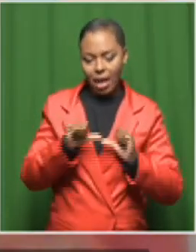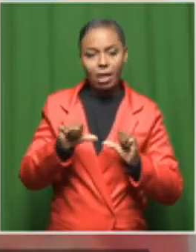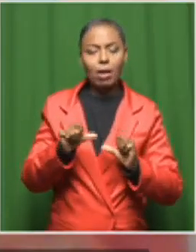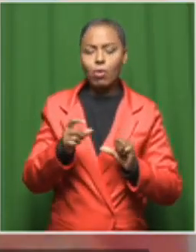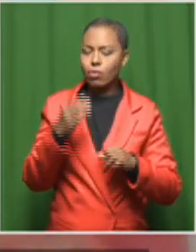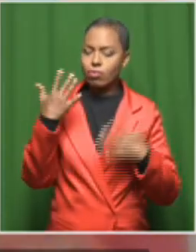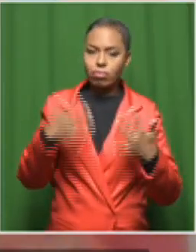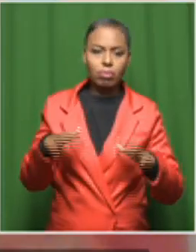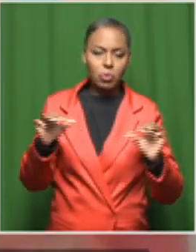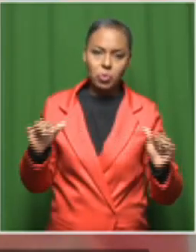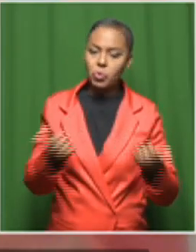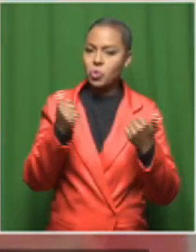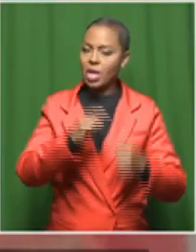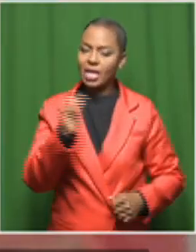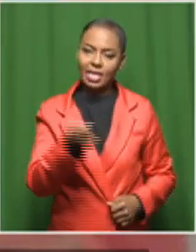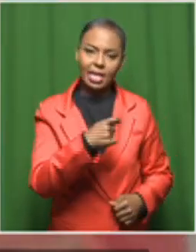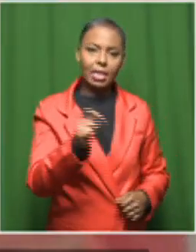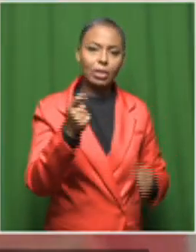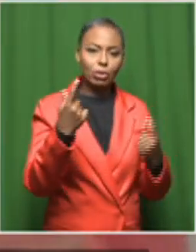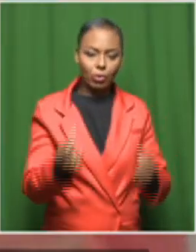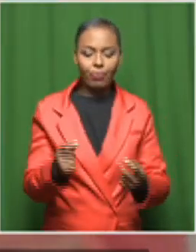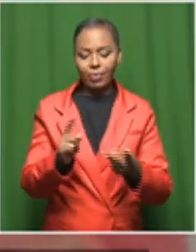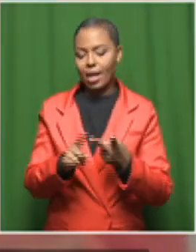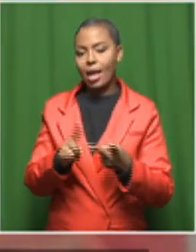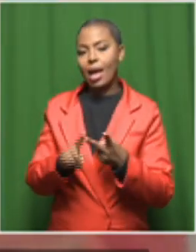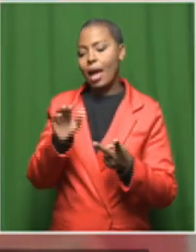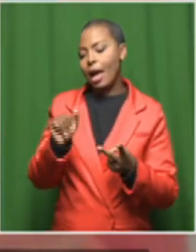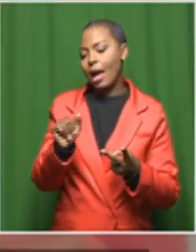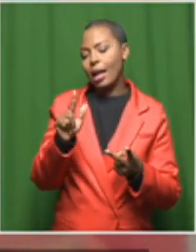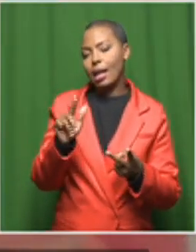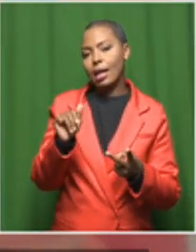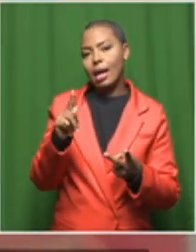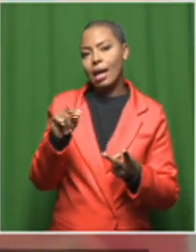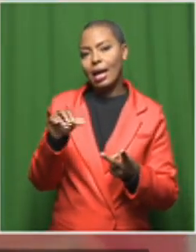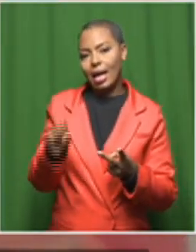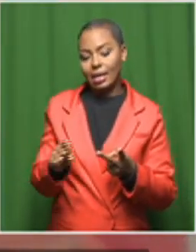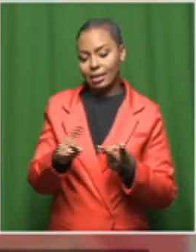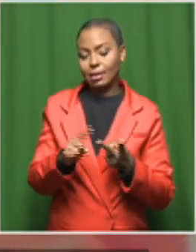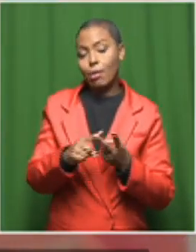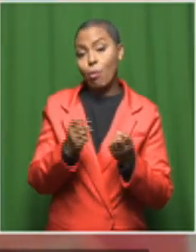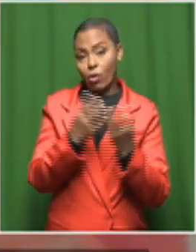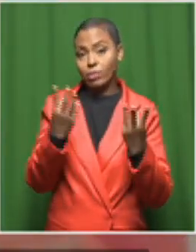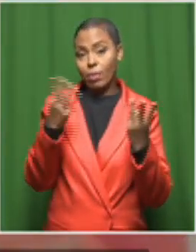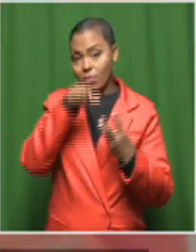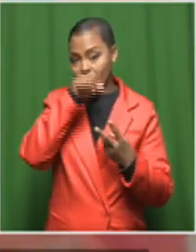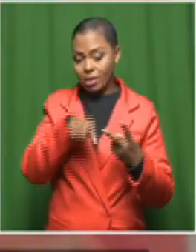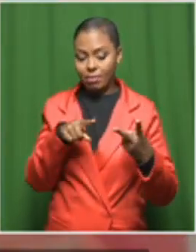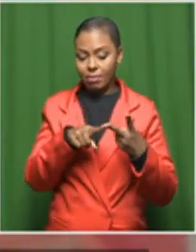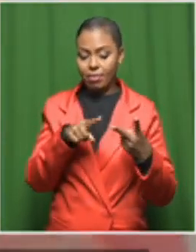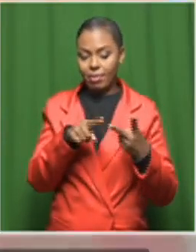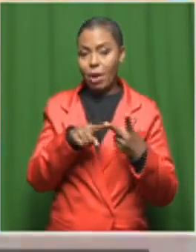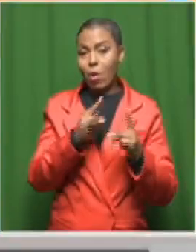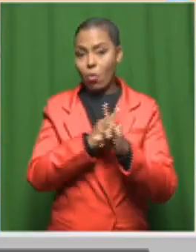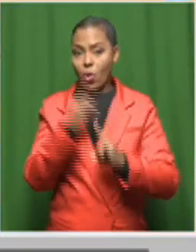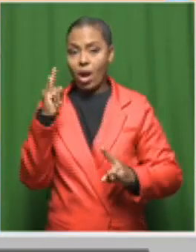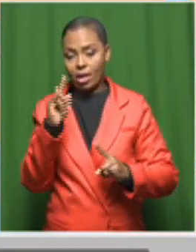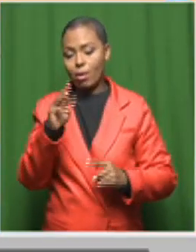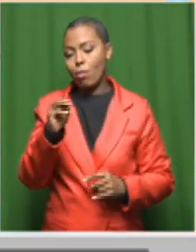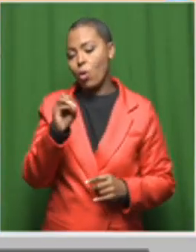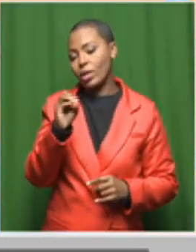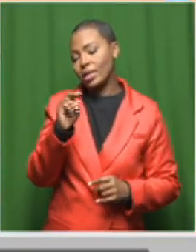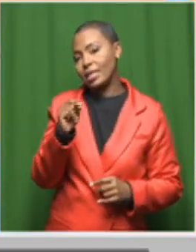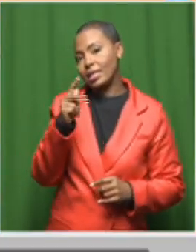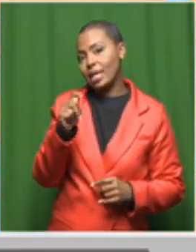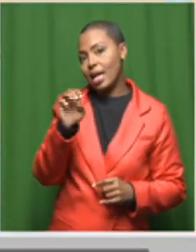to get to the final of Rome. Alcaraz is definitely, I think, the favourite. He's won in Monte Carlo. It was his first one in Monte